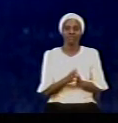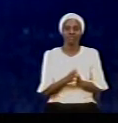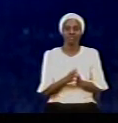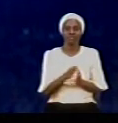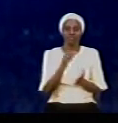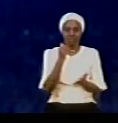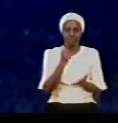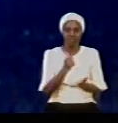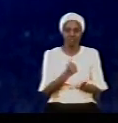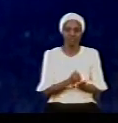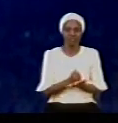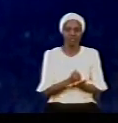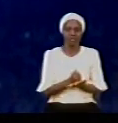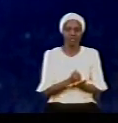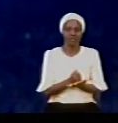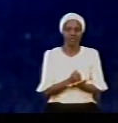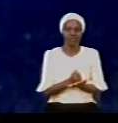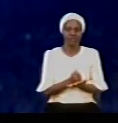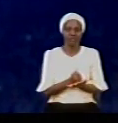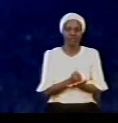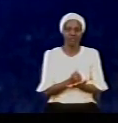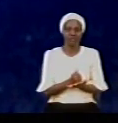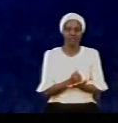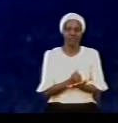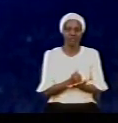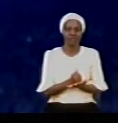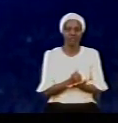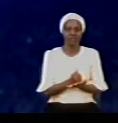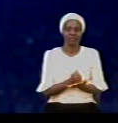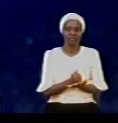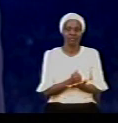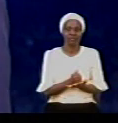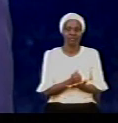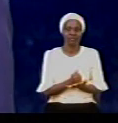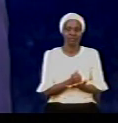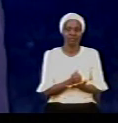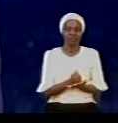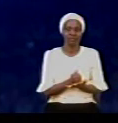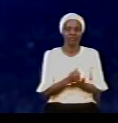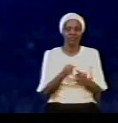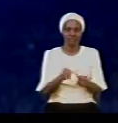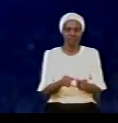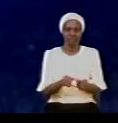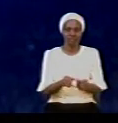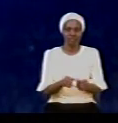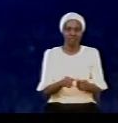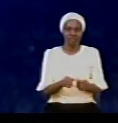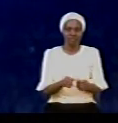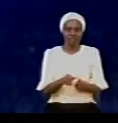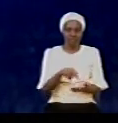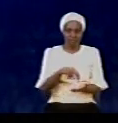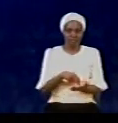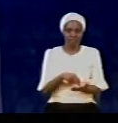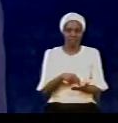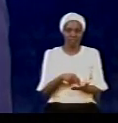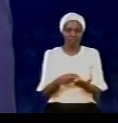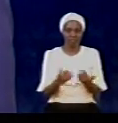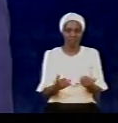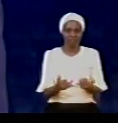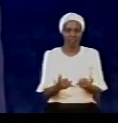we remain standing, let us close our eyes for prayer. Let's start